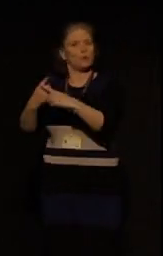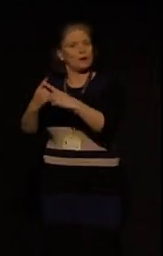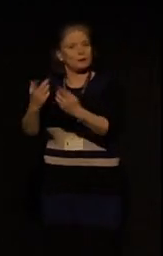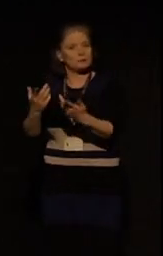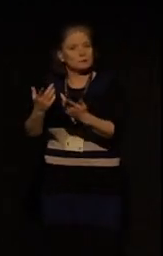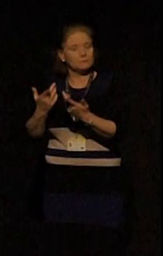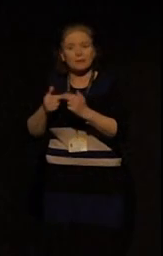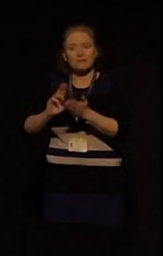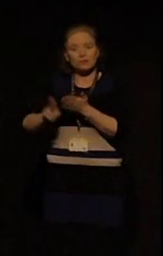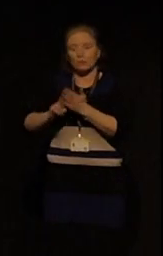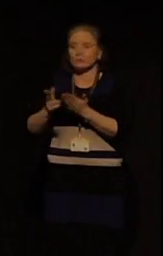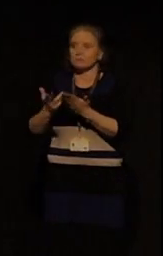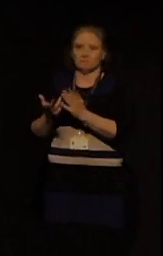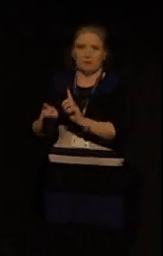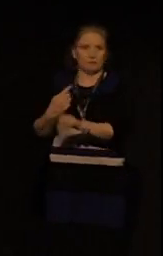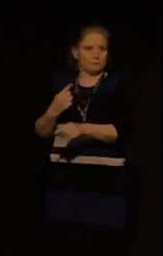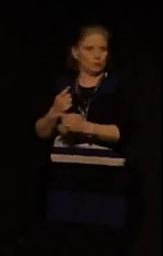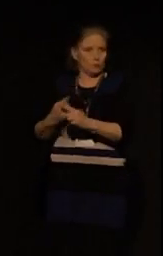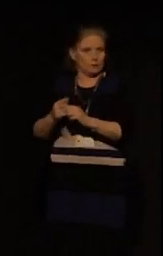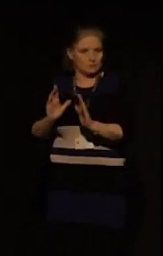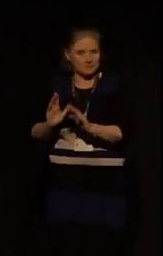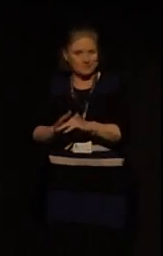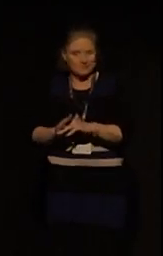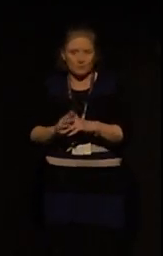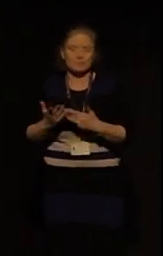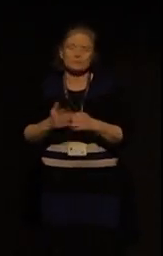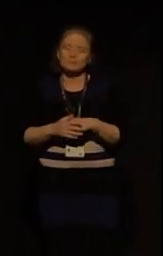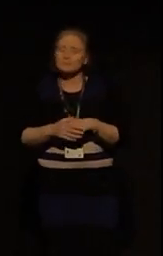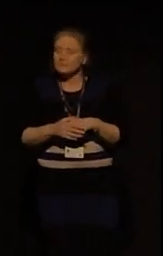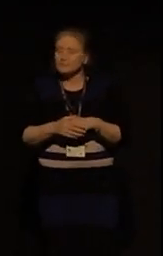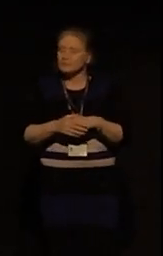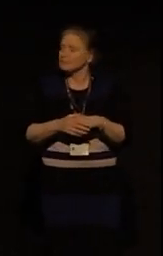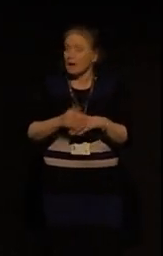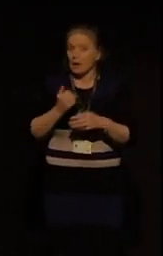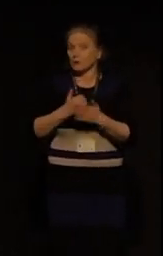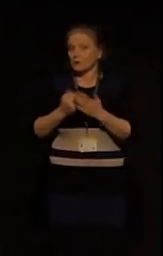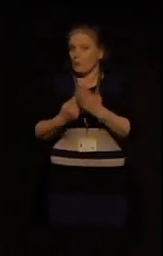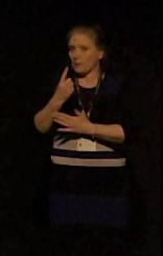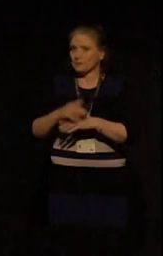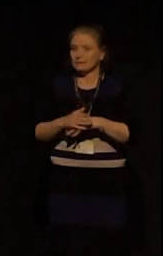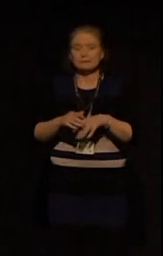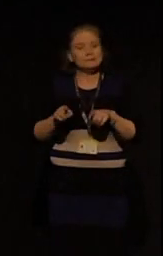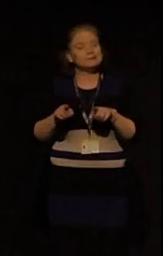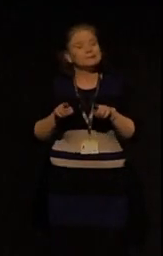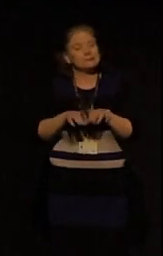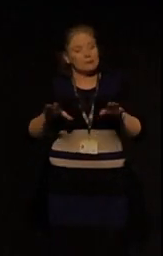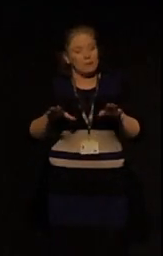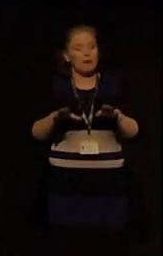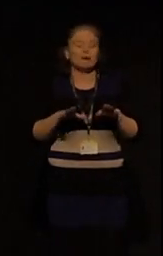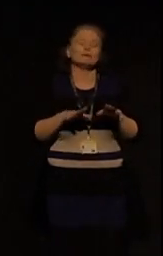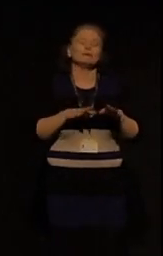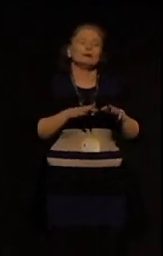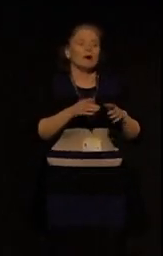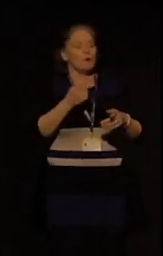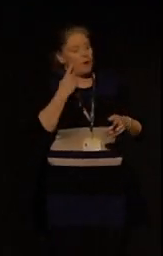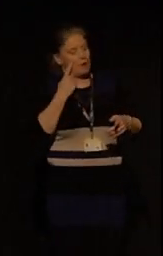respond very rapidly and do pretty much whatever she's asking for. You can do the same thing. You can measure the reaction time